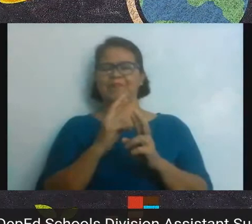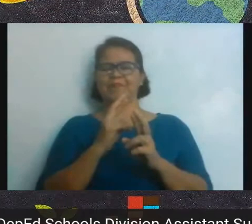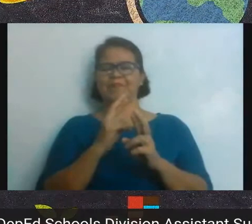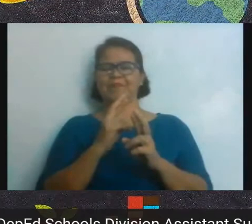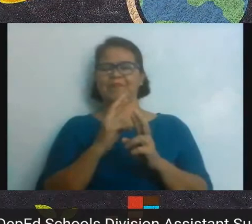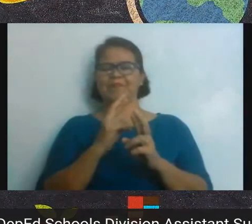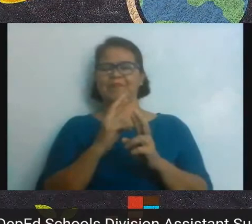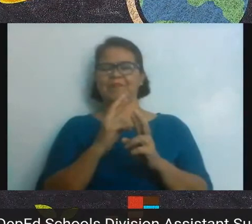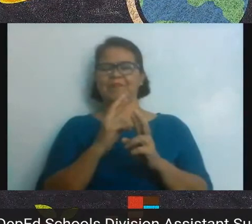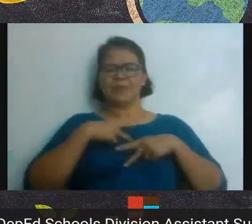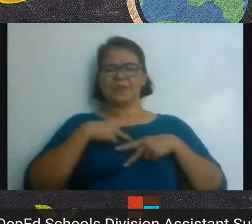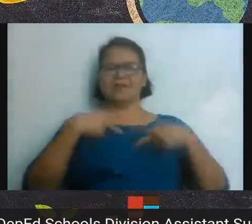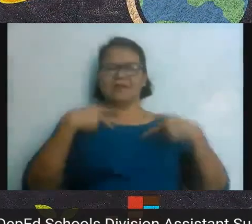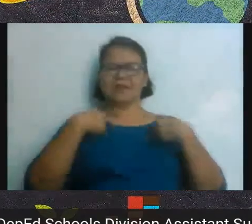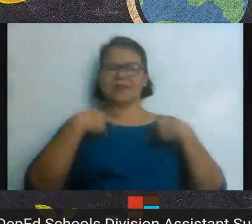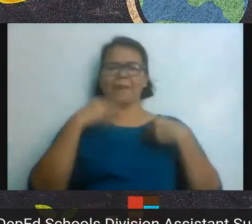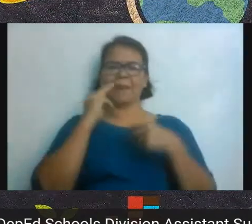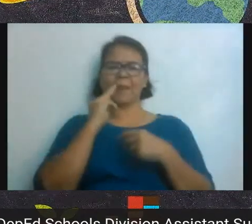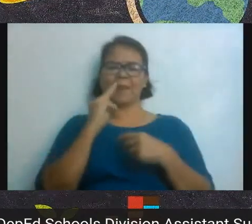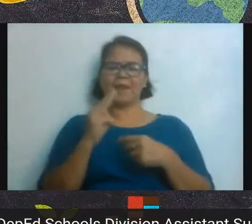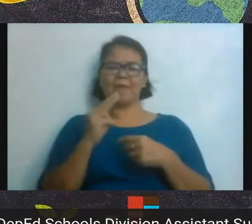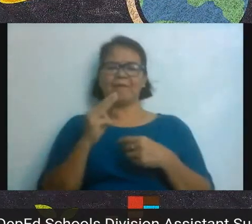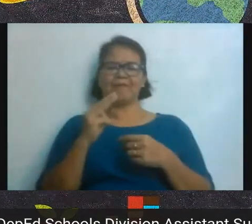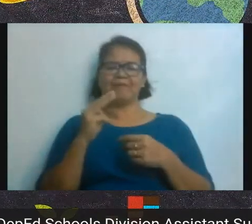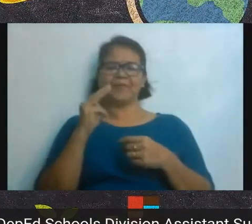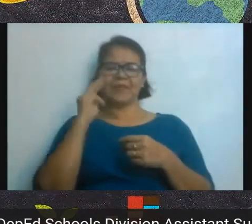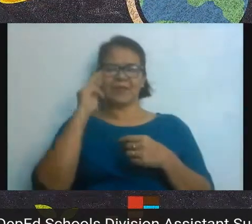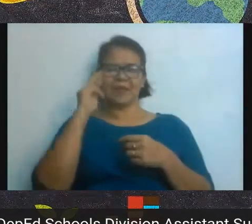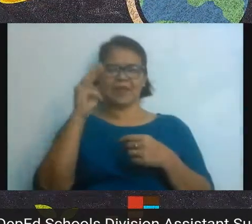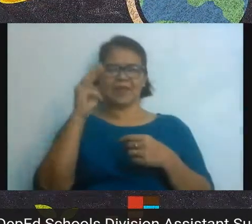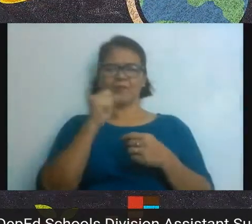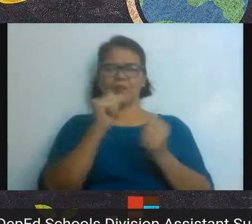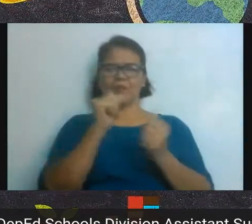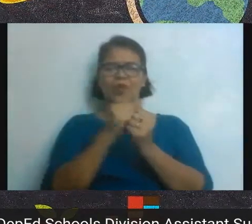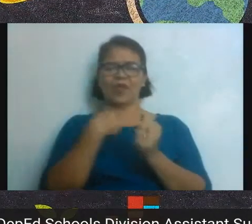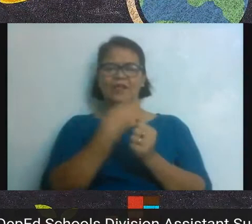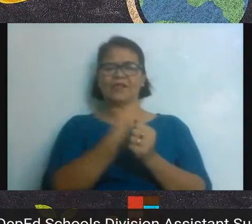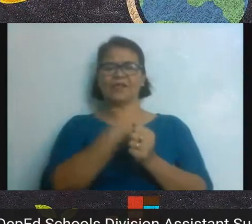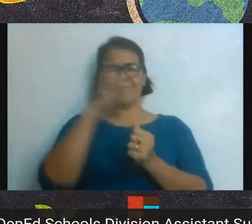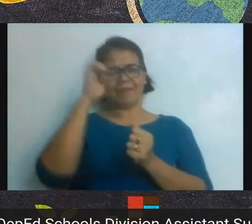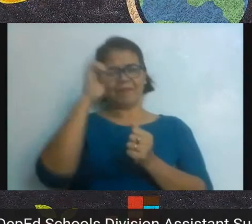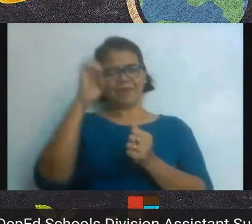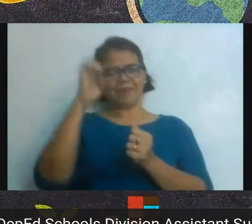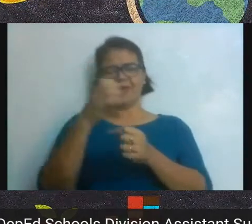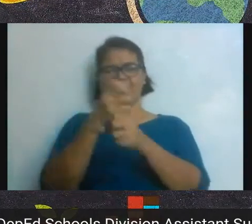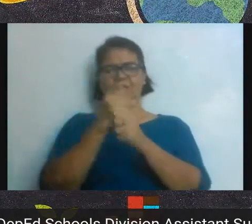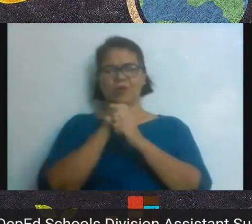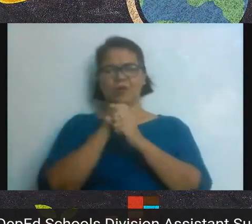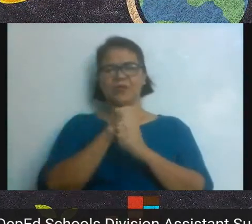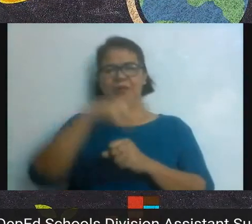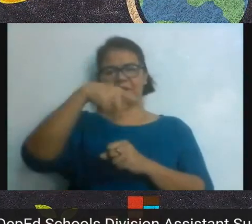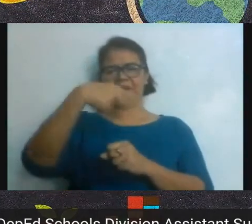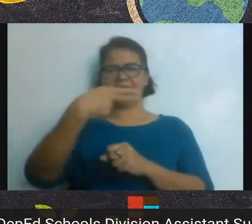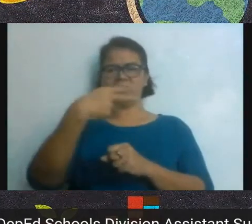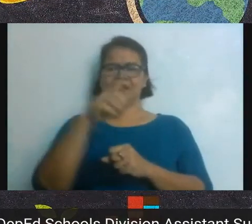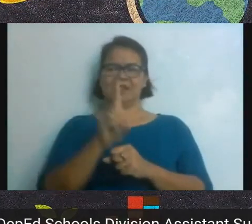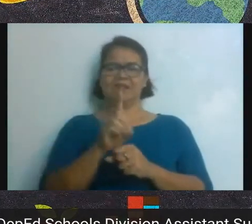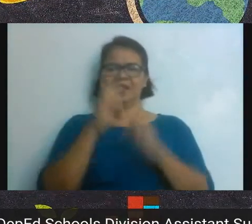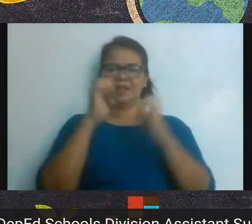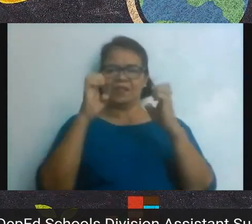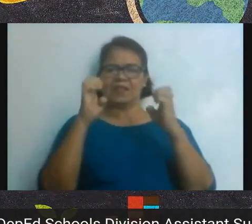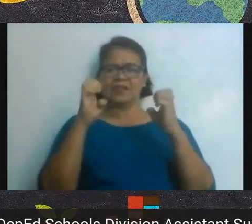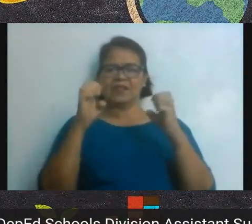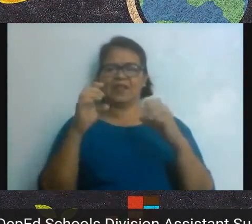O'Clock. He holds a PhD in education degree from the University of